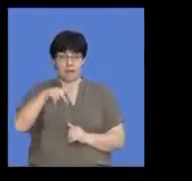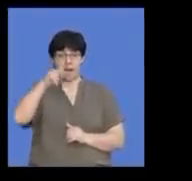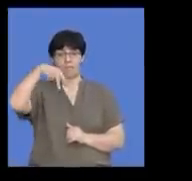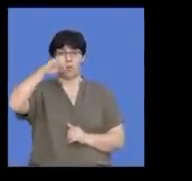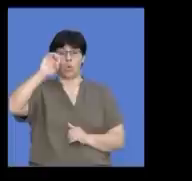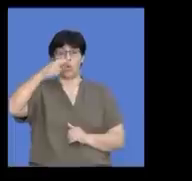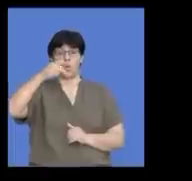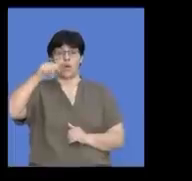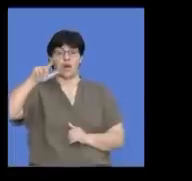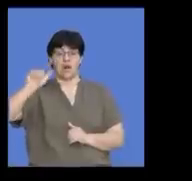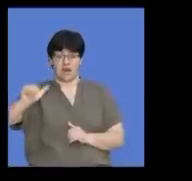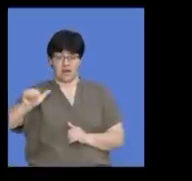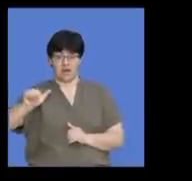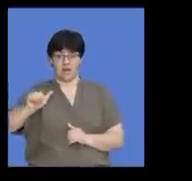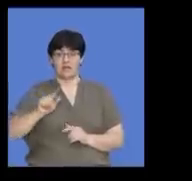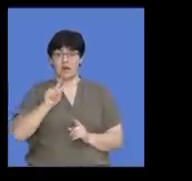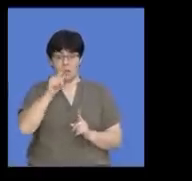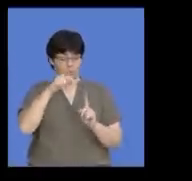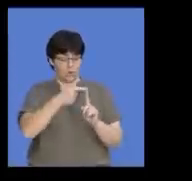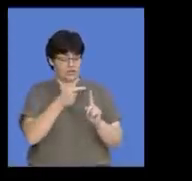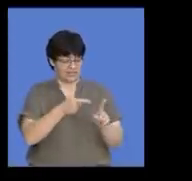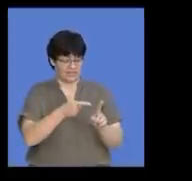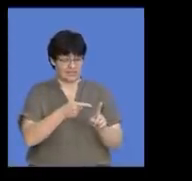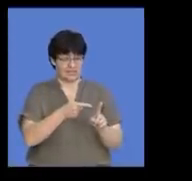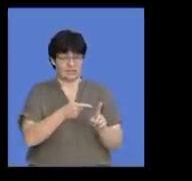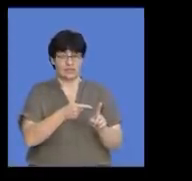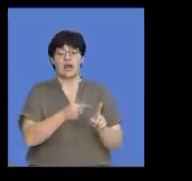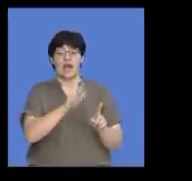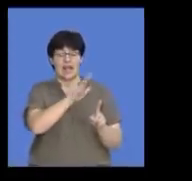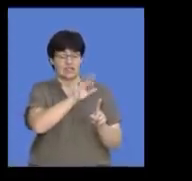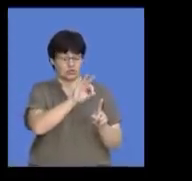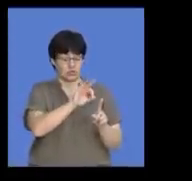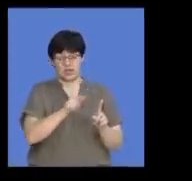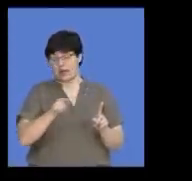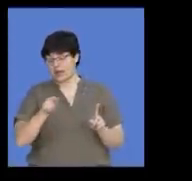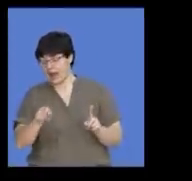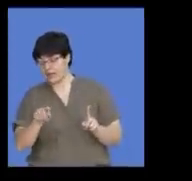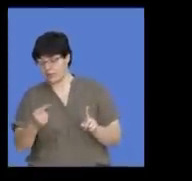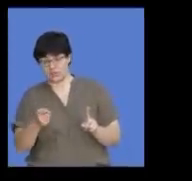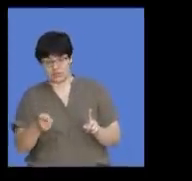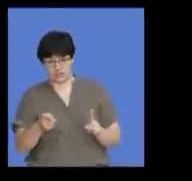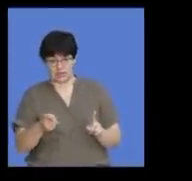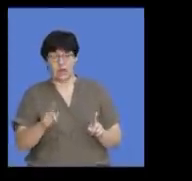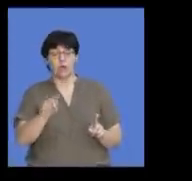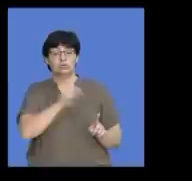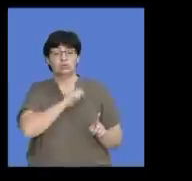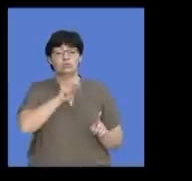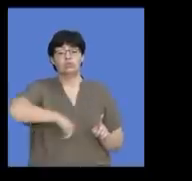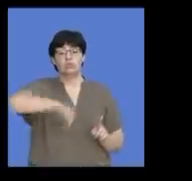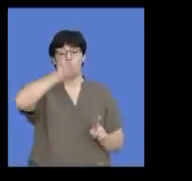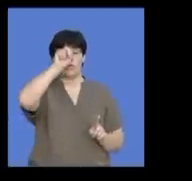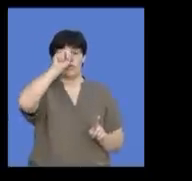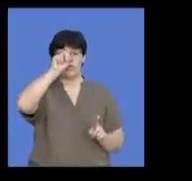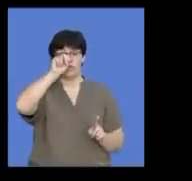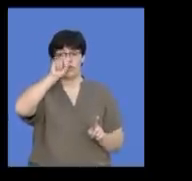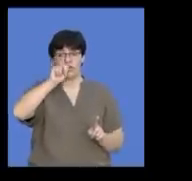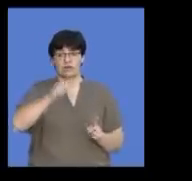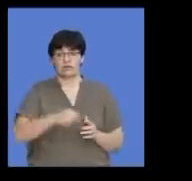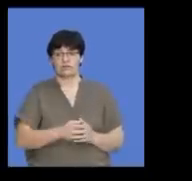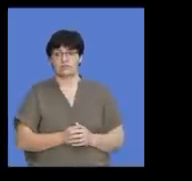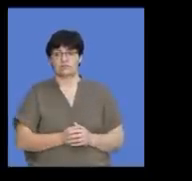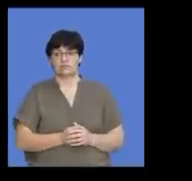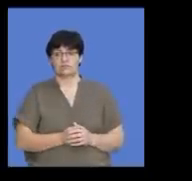Pongola, there's your one point, trig beacon 83, and there's your other point. My true north is as